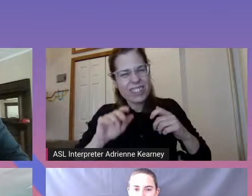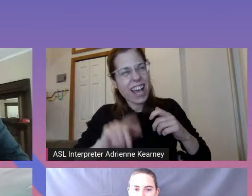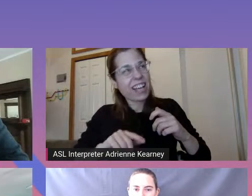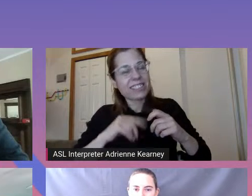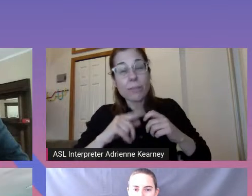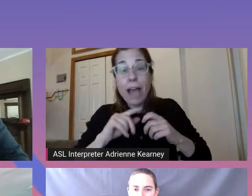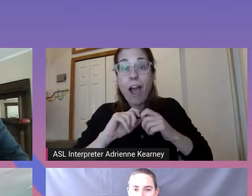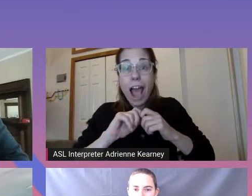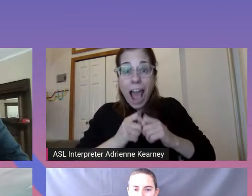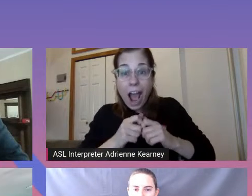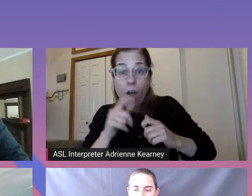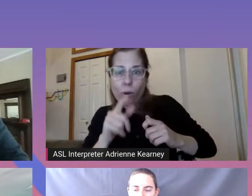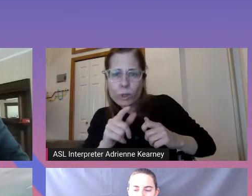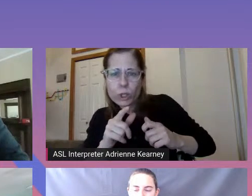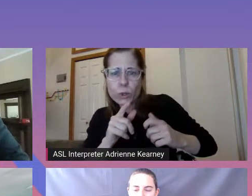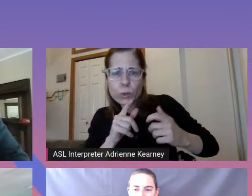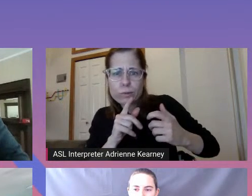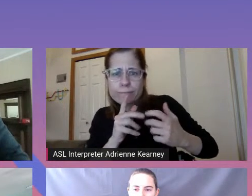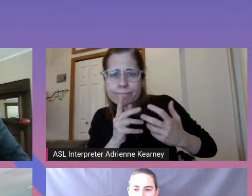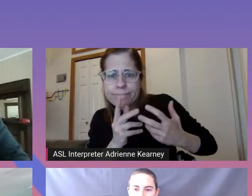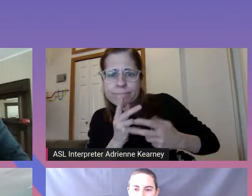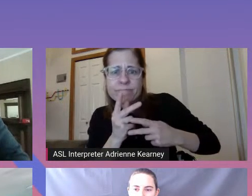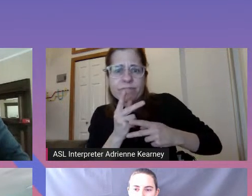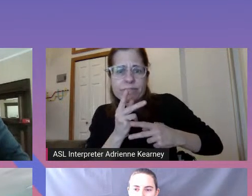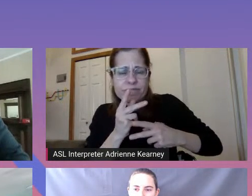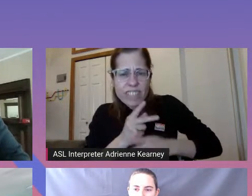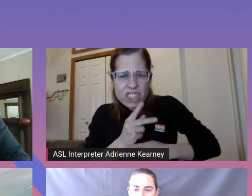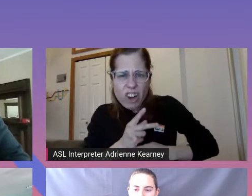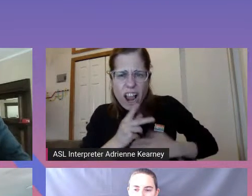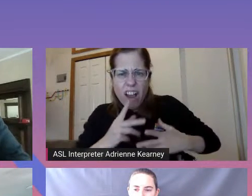identity. And we talk about it and then we say, you know what?